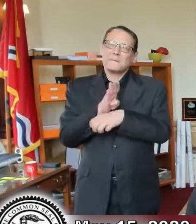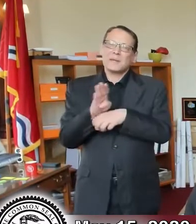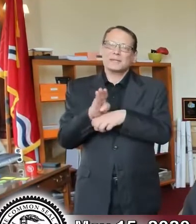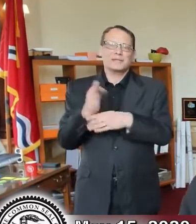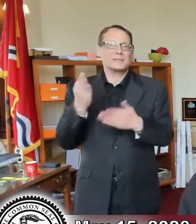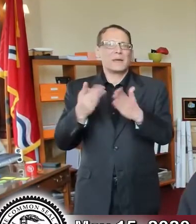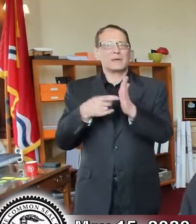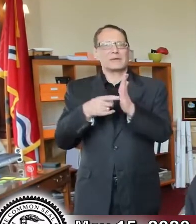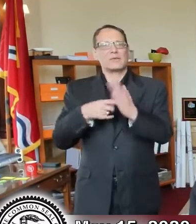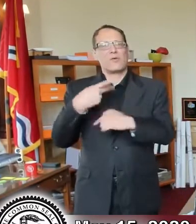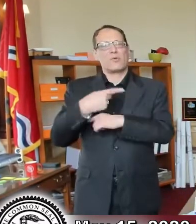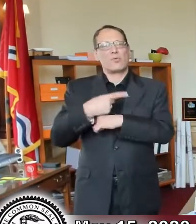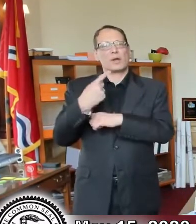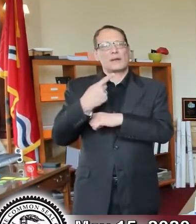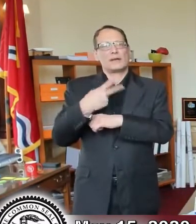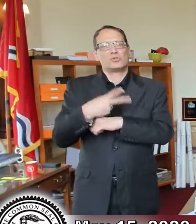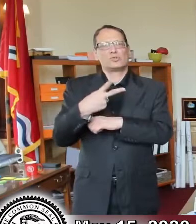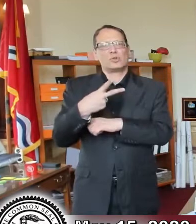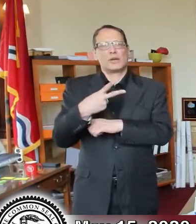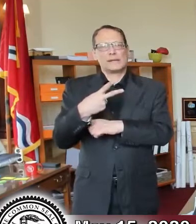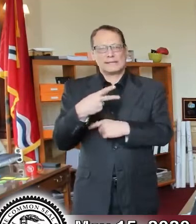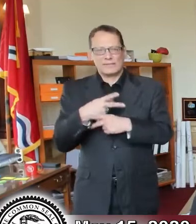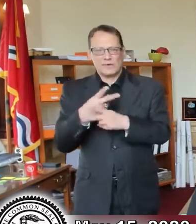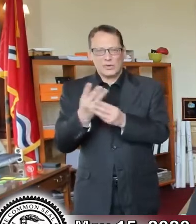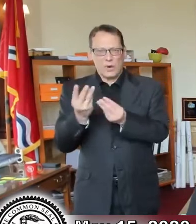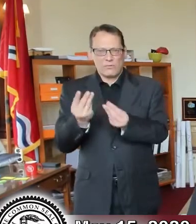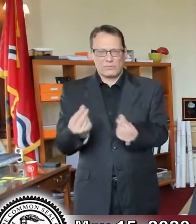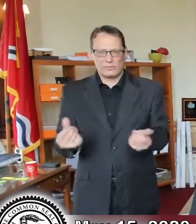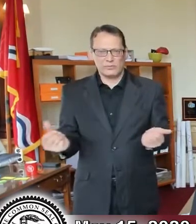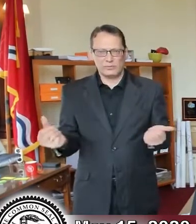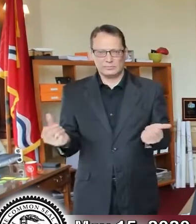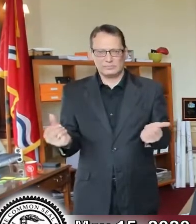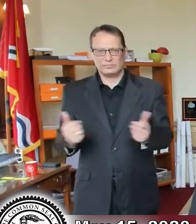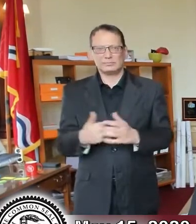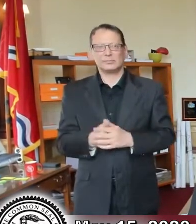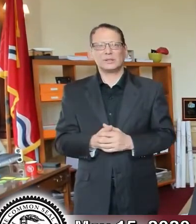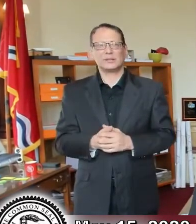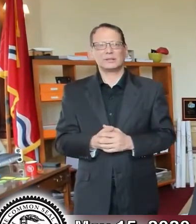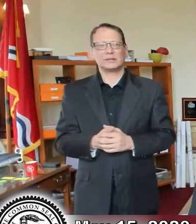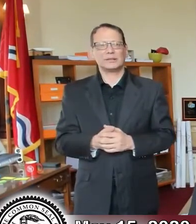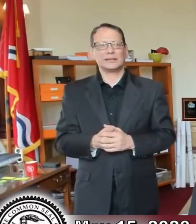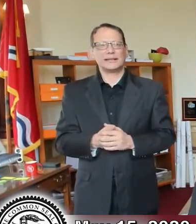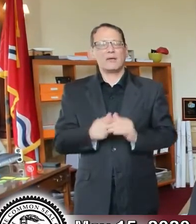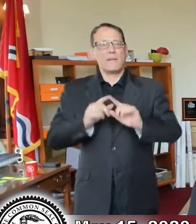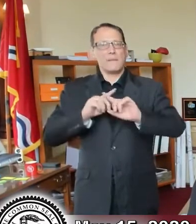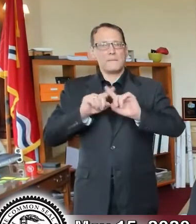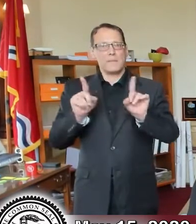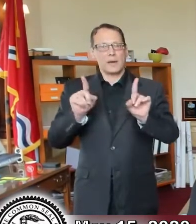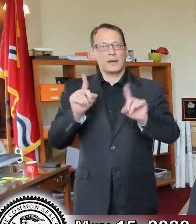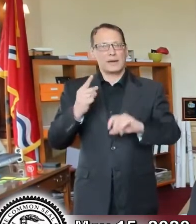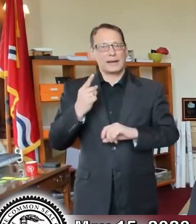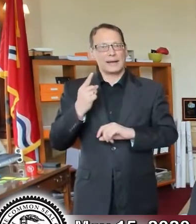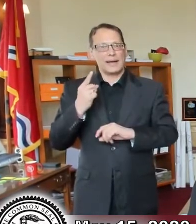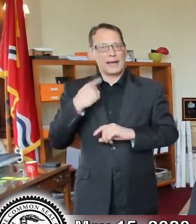day or two, to get that all figured out and smooth the bugs out of that. But I do believe that